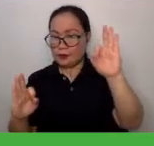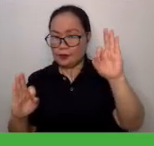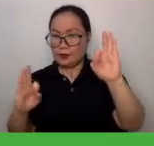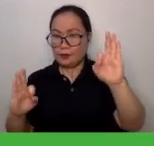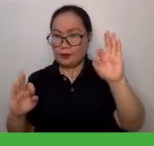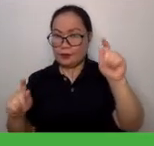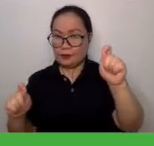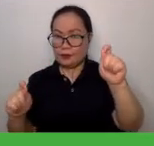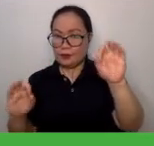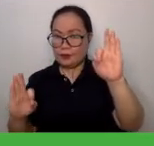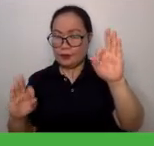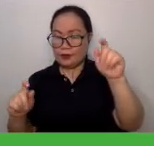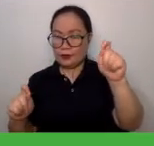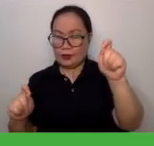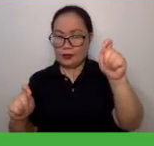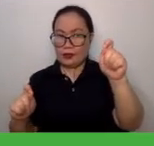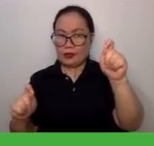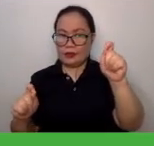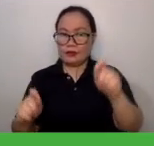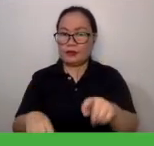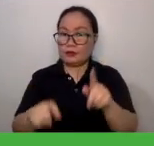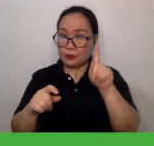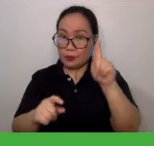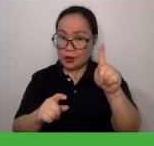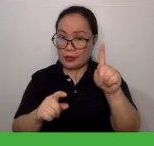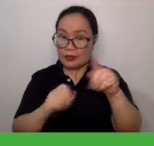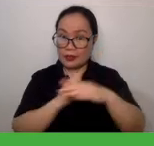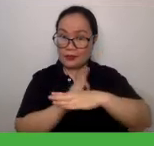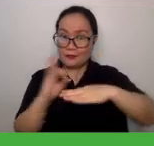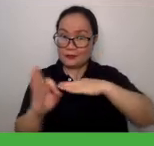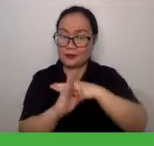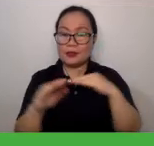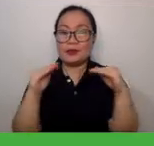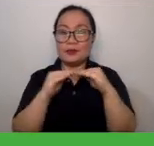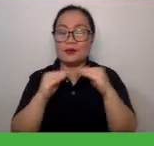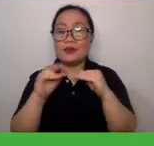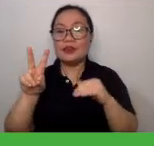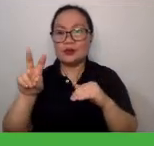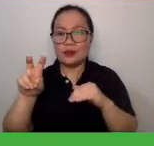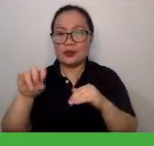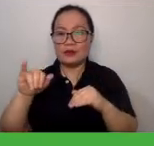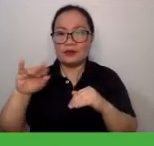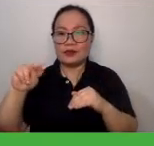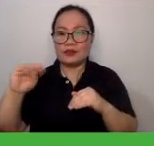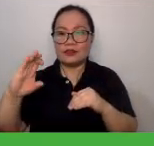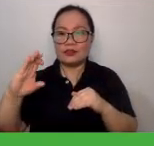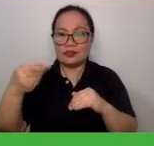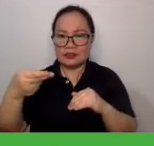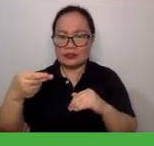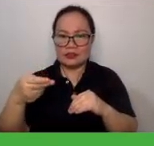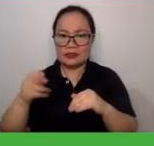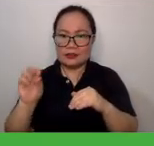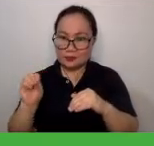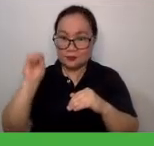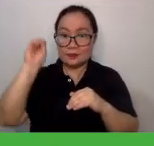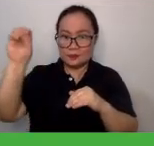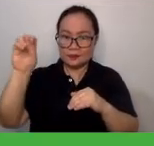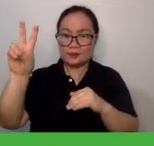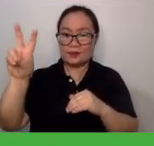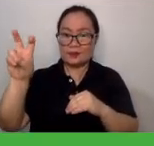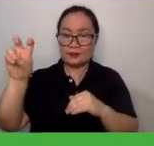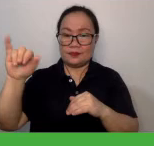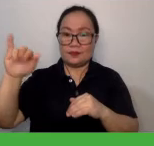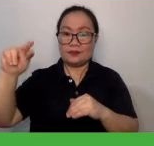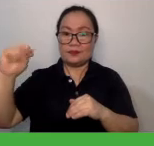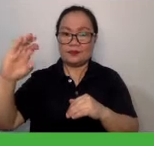every 1 foot, eto sabi ko kanina, for every 1 foot, that is equivalent to 12 inches. So, yan ang ilalagay mo ngayon sa